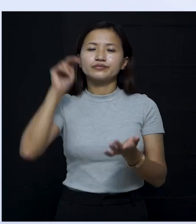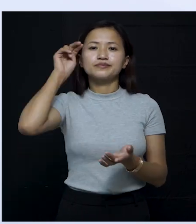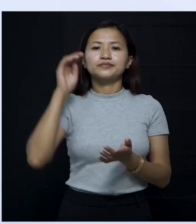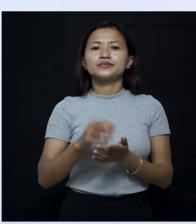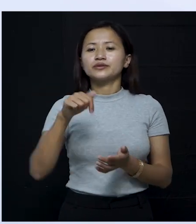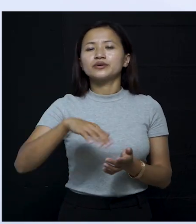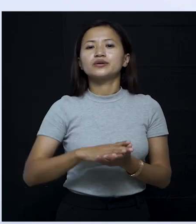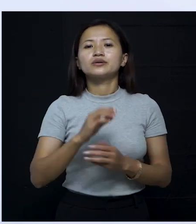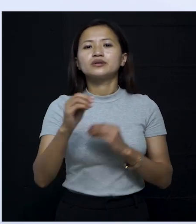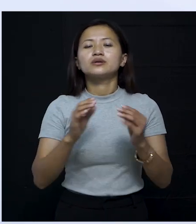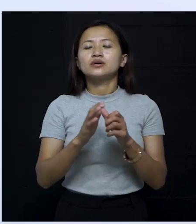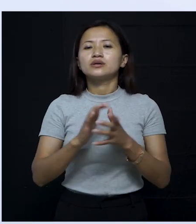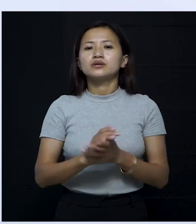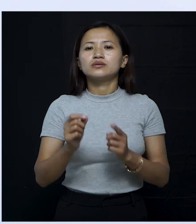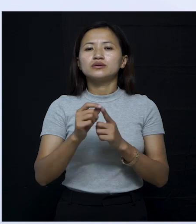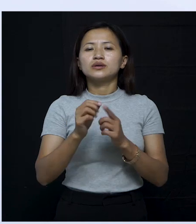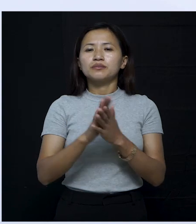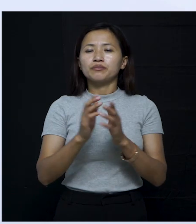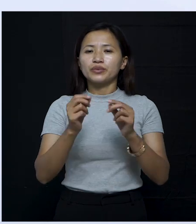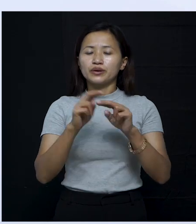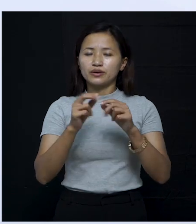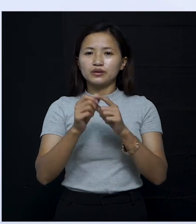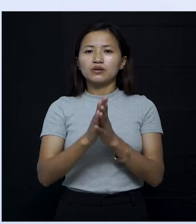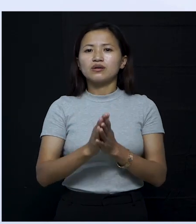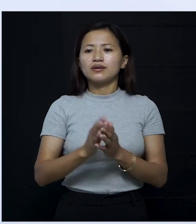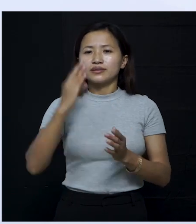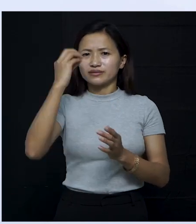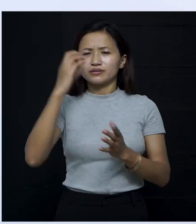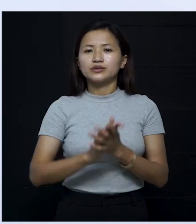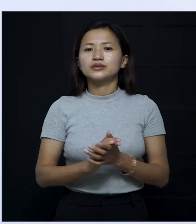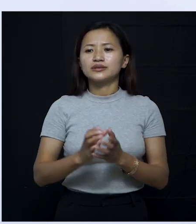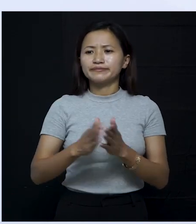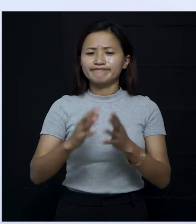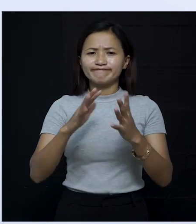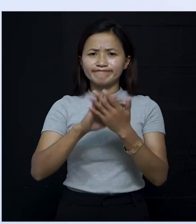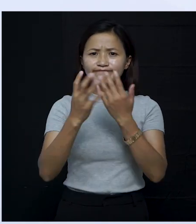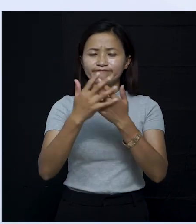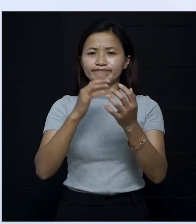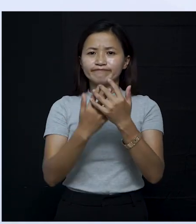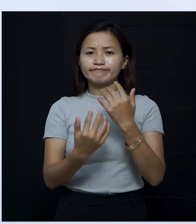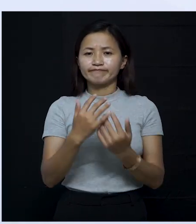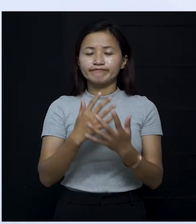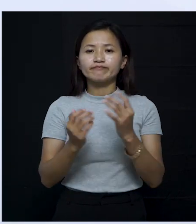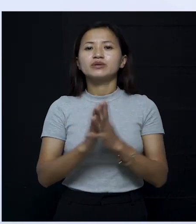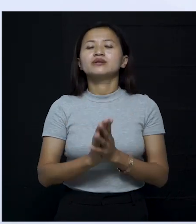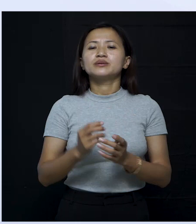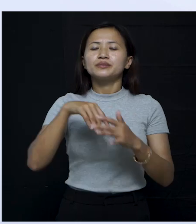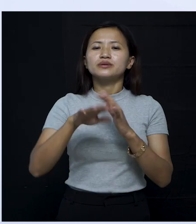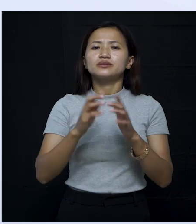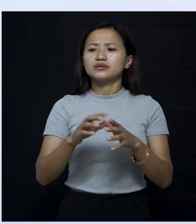here you can write about the passion fruits, orange, pineapples. Okay, those we find here. So in